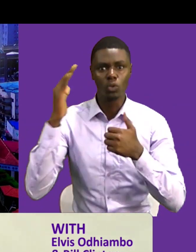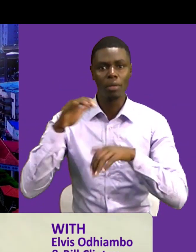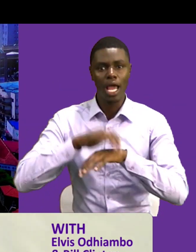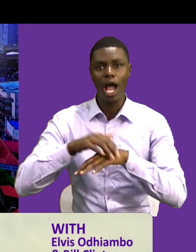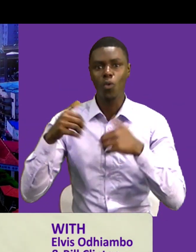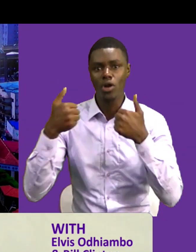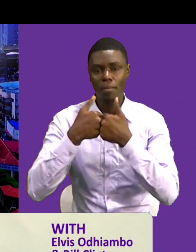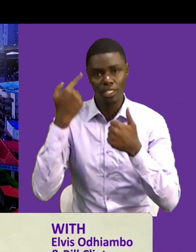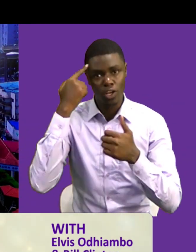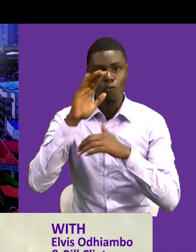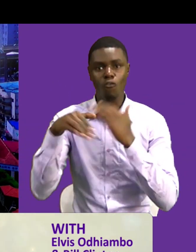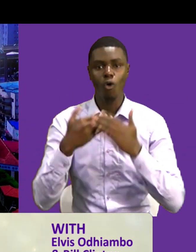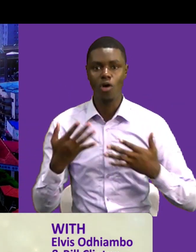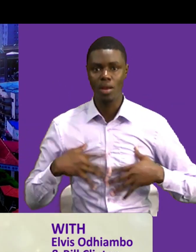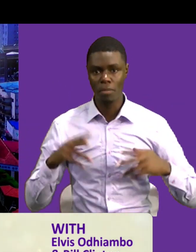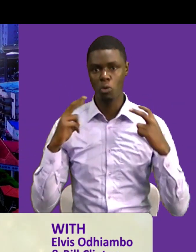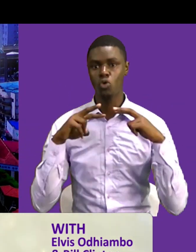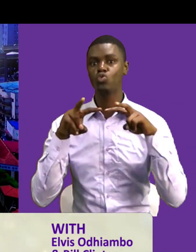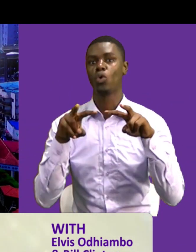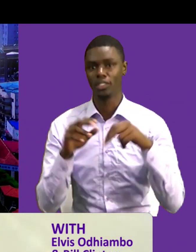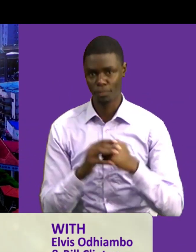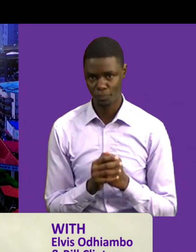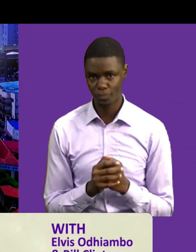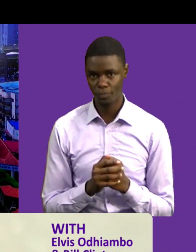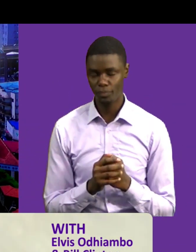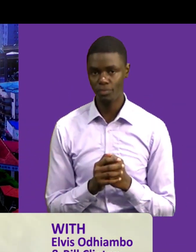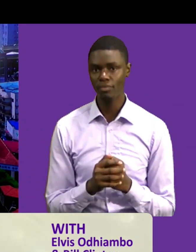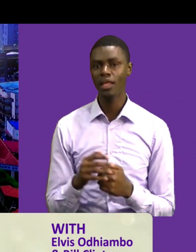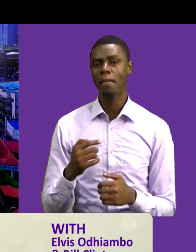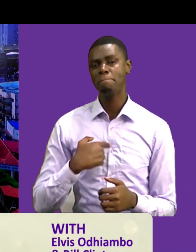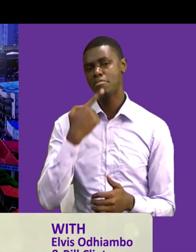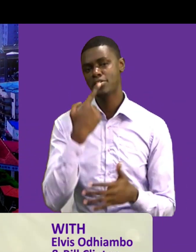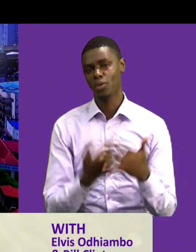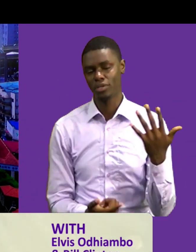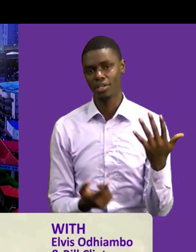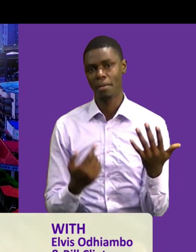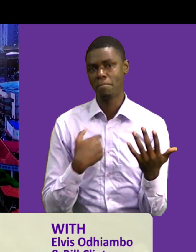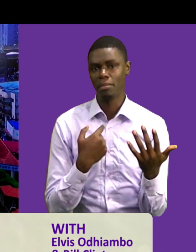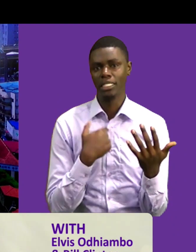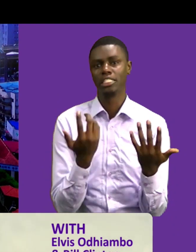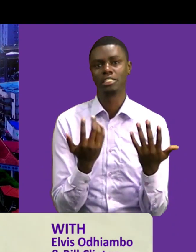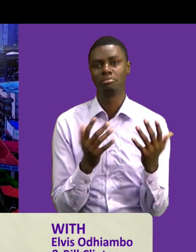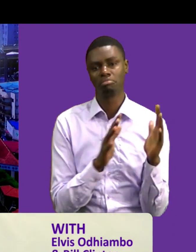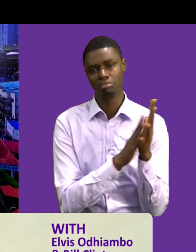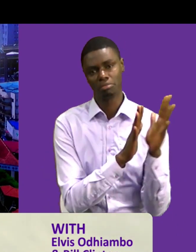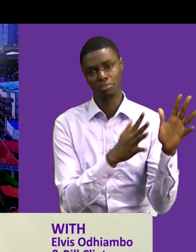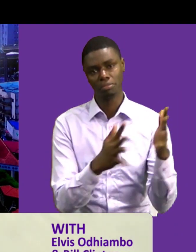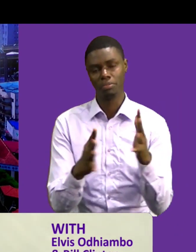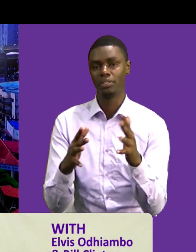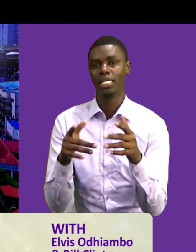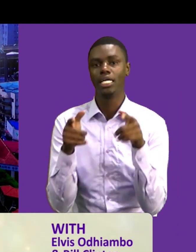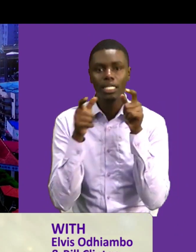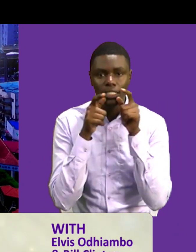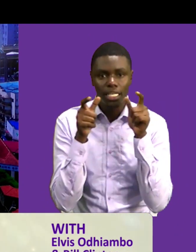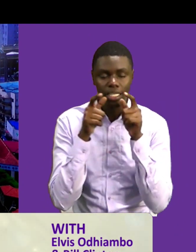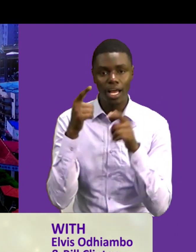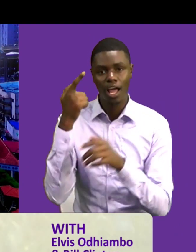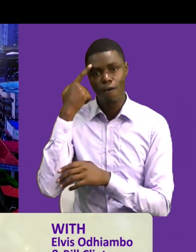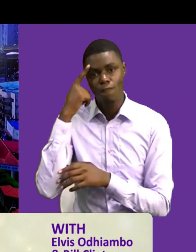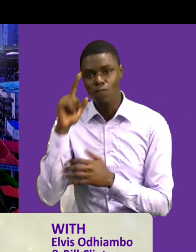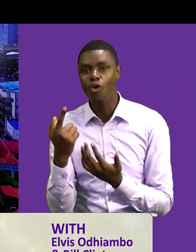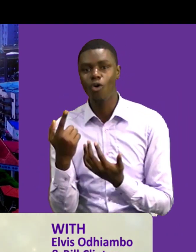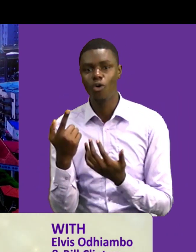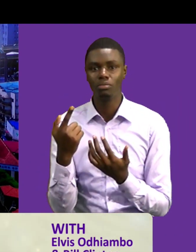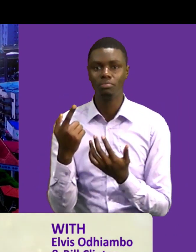for everyone to watch. So what I will say, I will just give credit to Tusker for